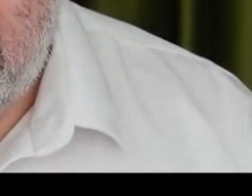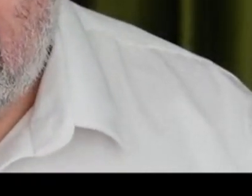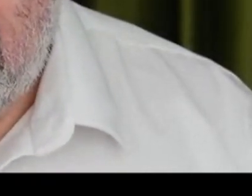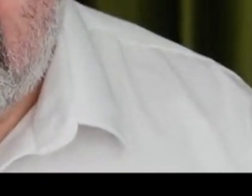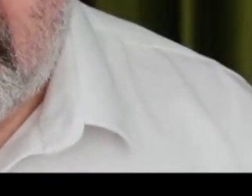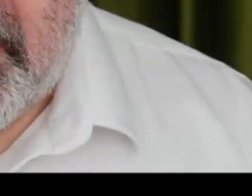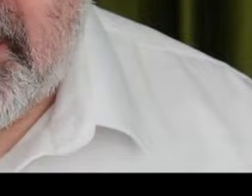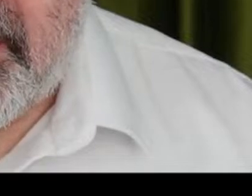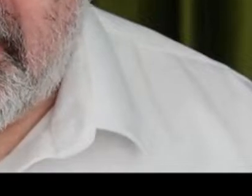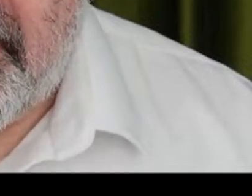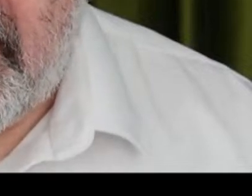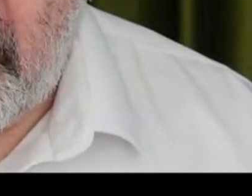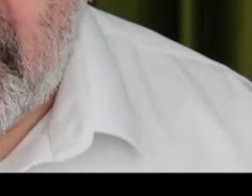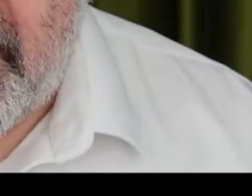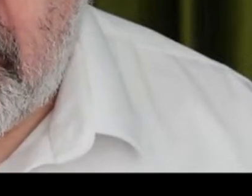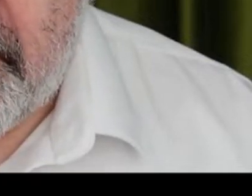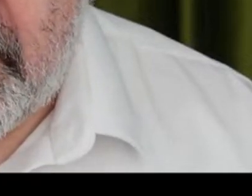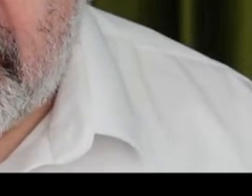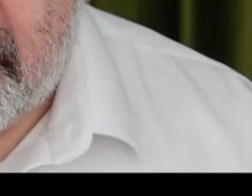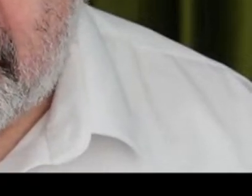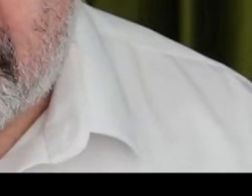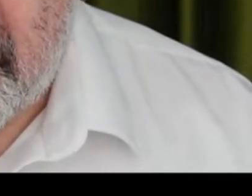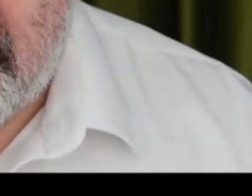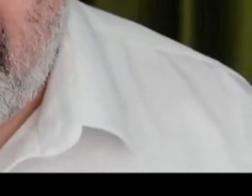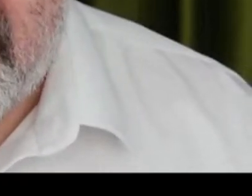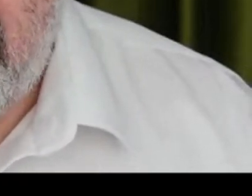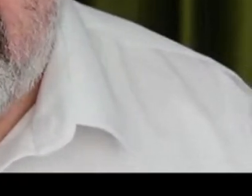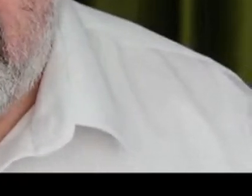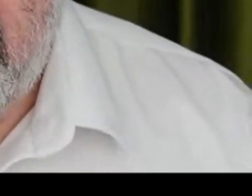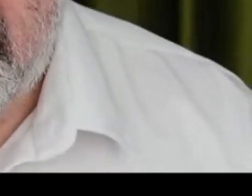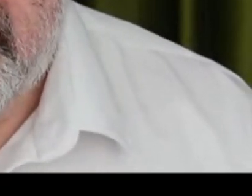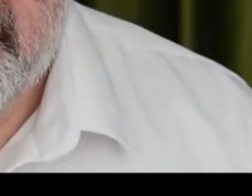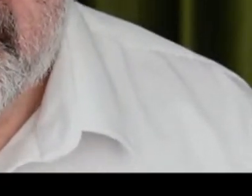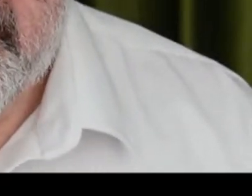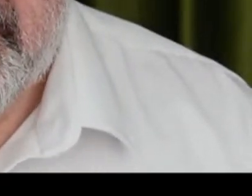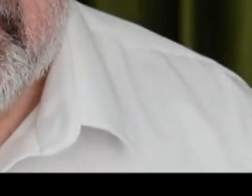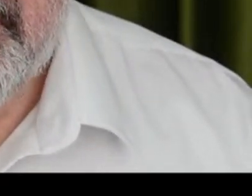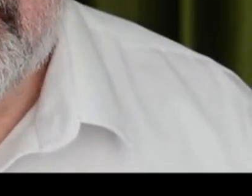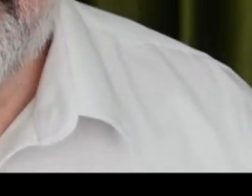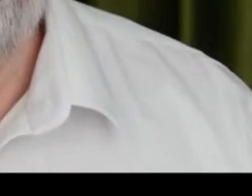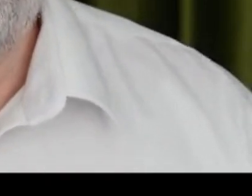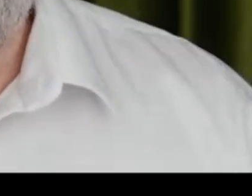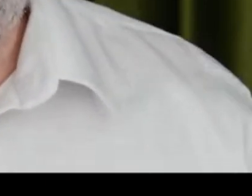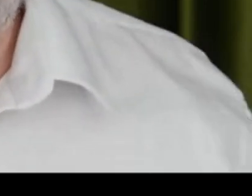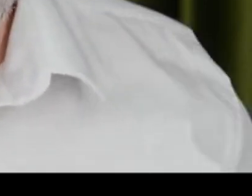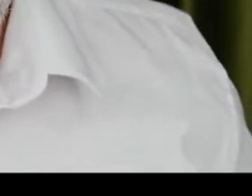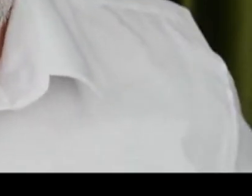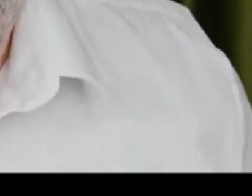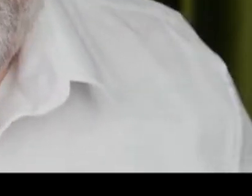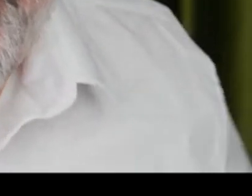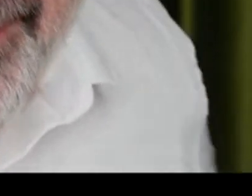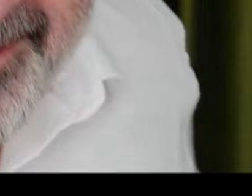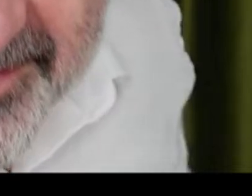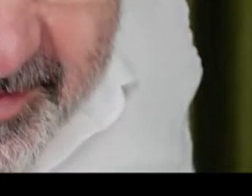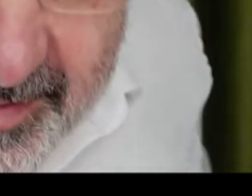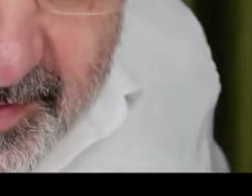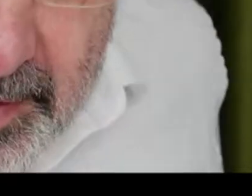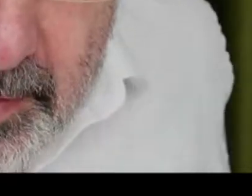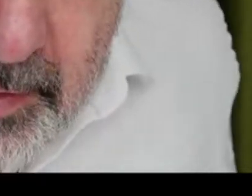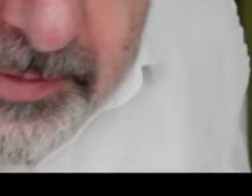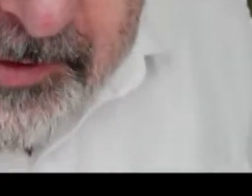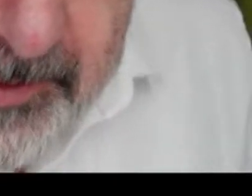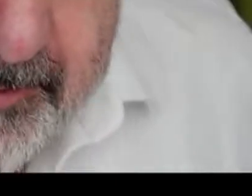it. I can't think why that would. You know, what's the matter with you? You know, good grief, everyone.